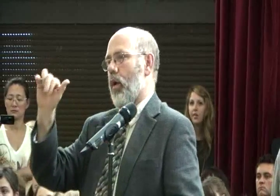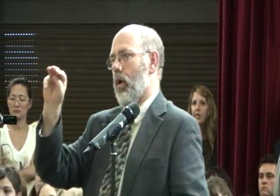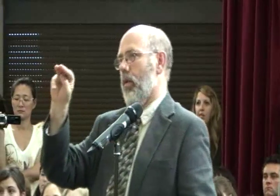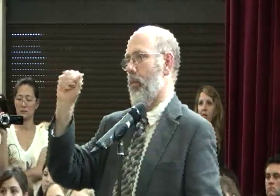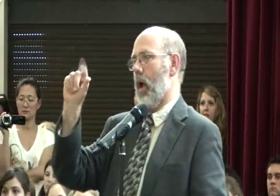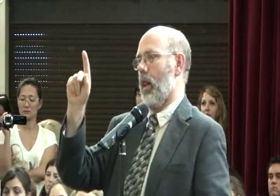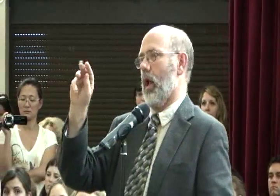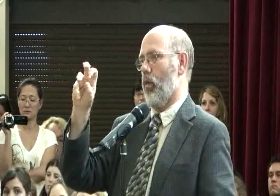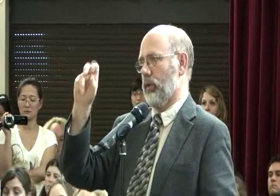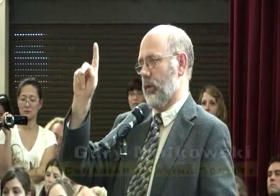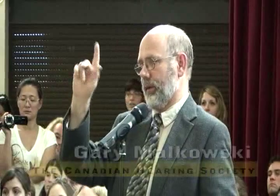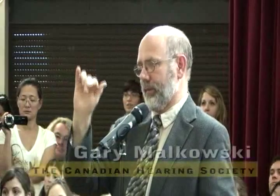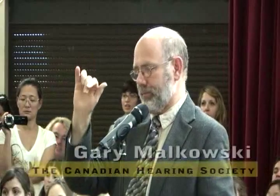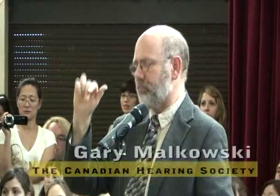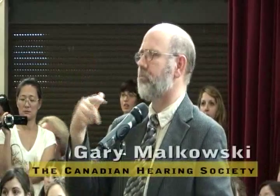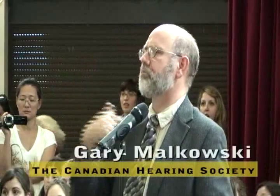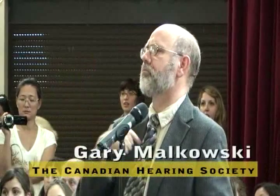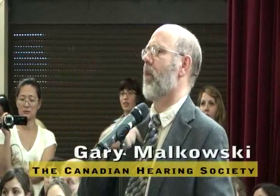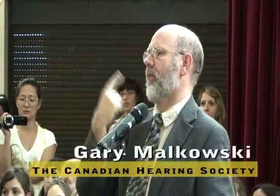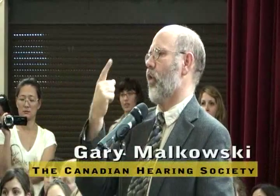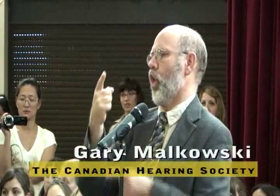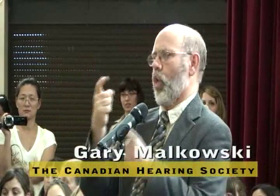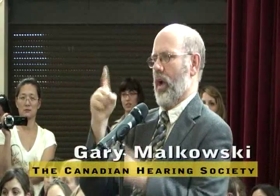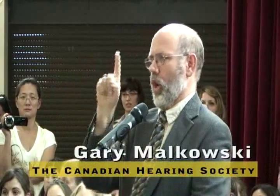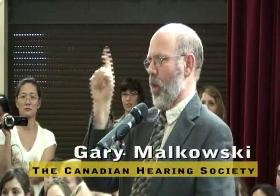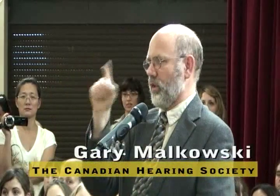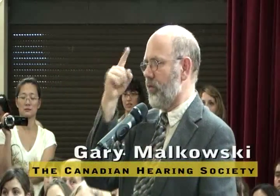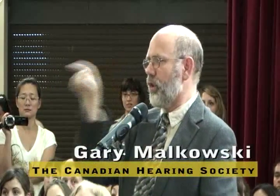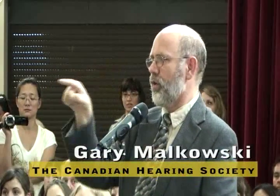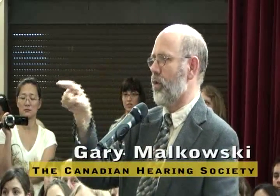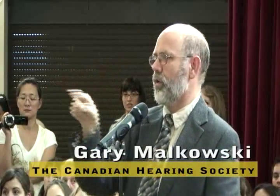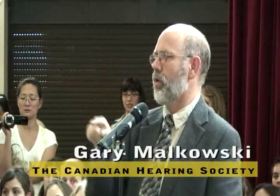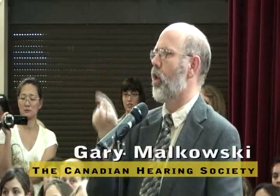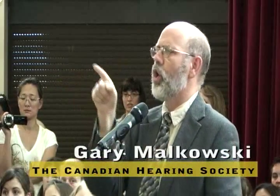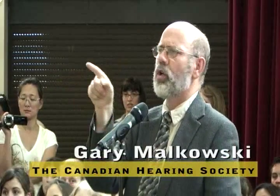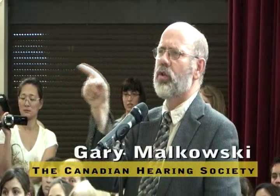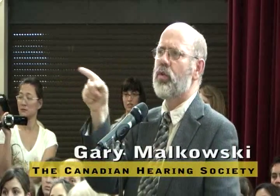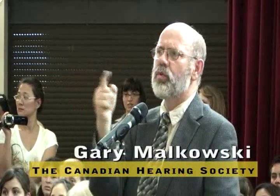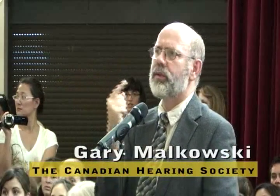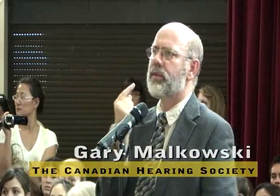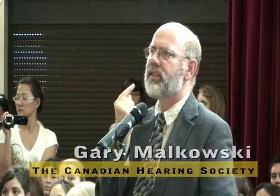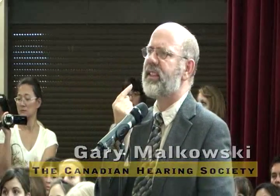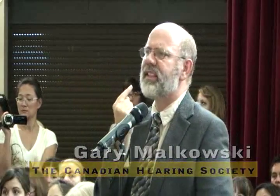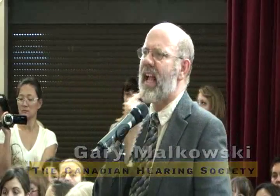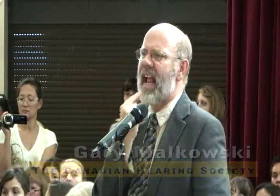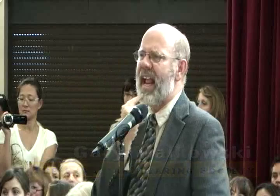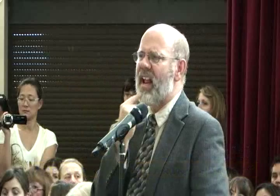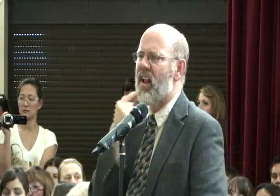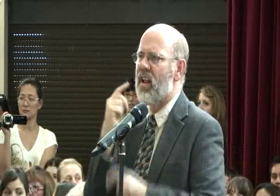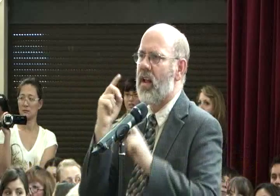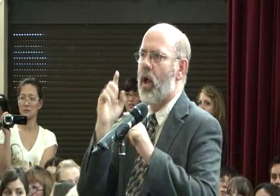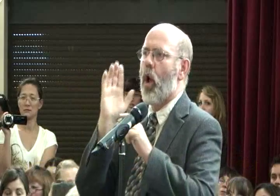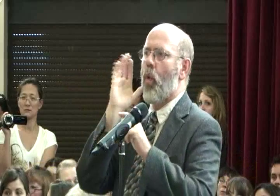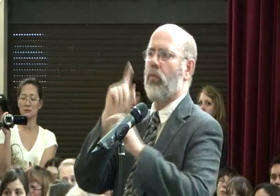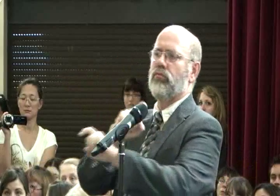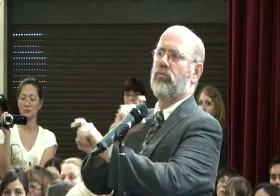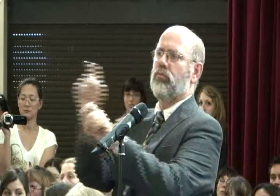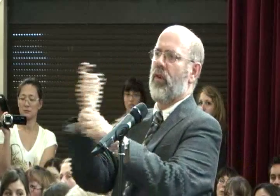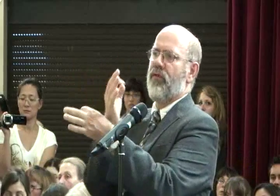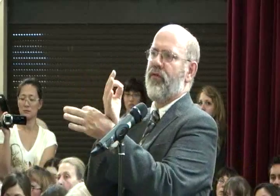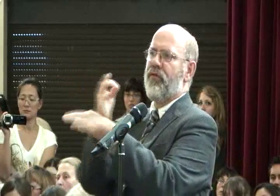My name is Gary Mikowski, and I have a question for you. You